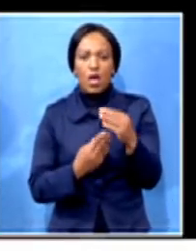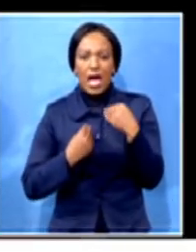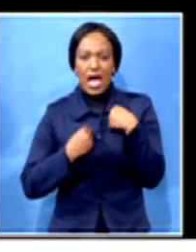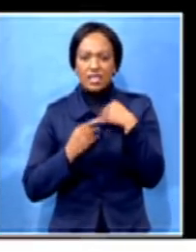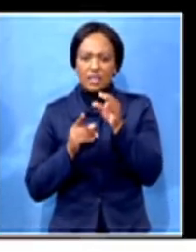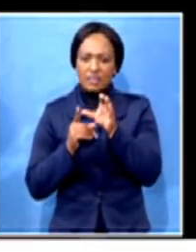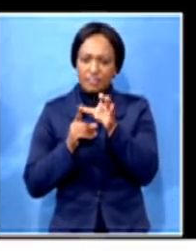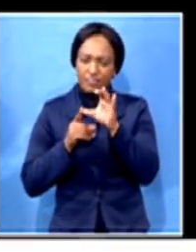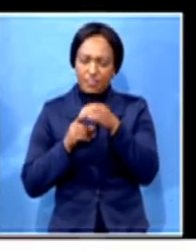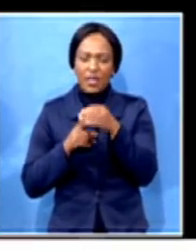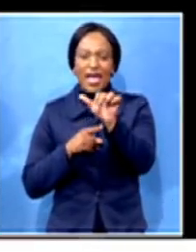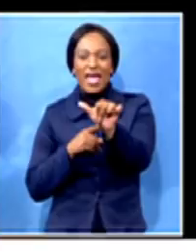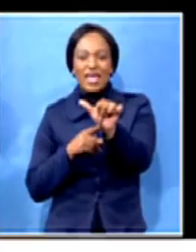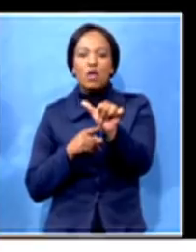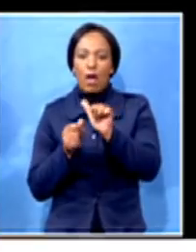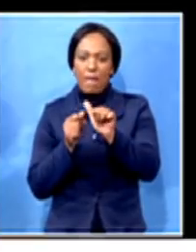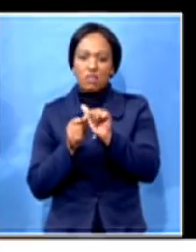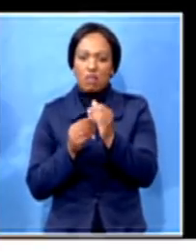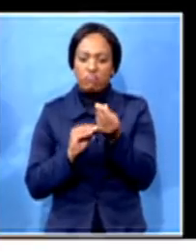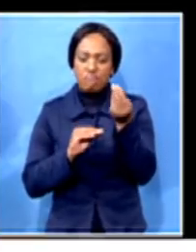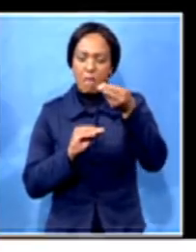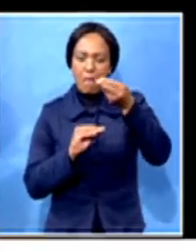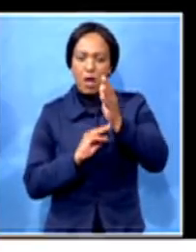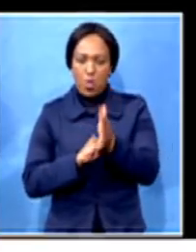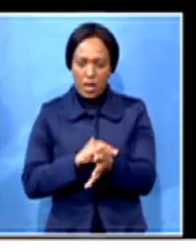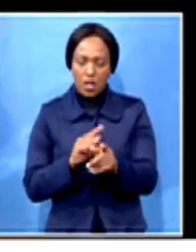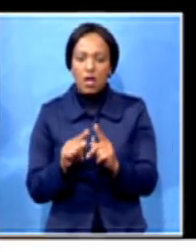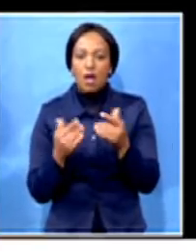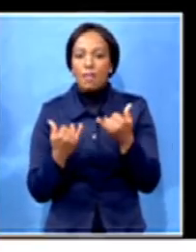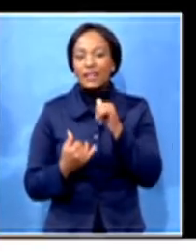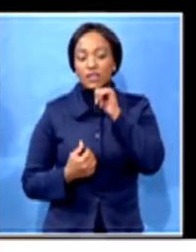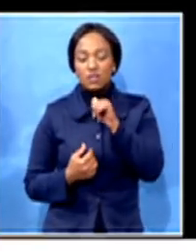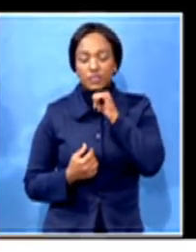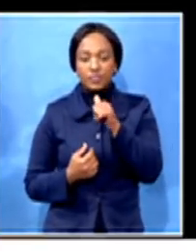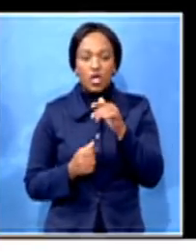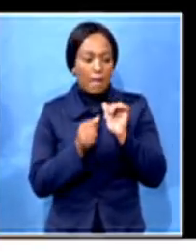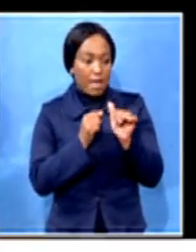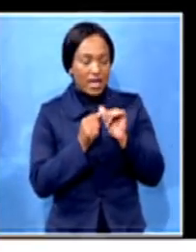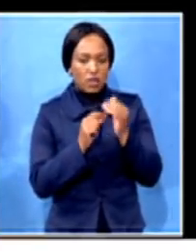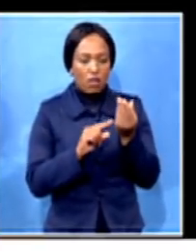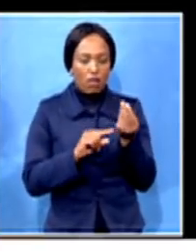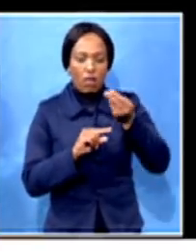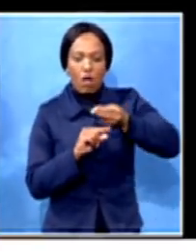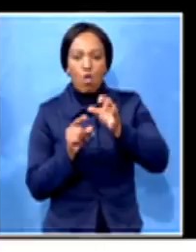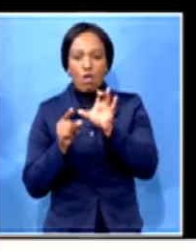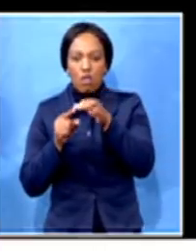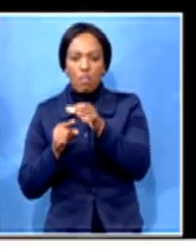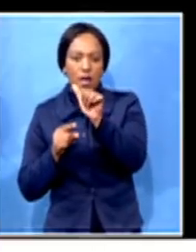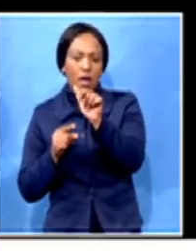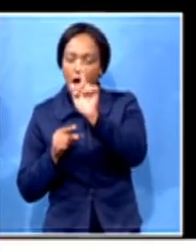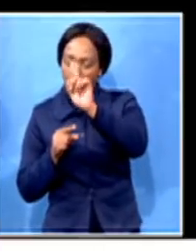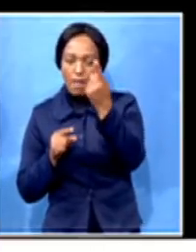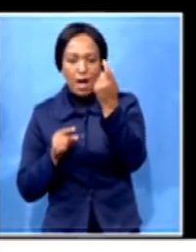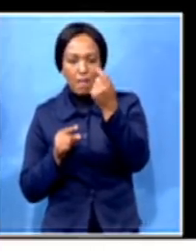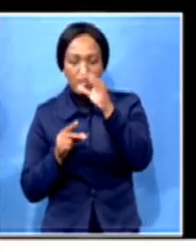better returns. But this amendment is then trying to then say to him, well, never mind that the better returns are in asset class A, please put the money in